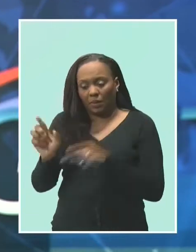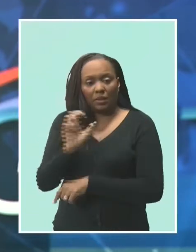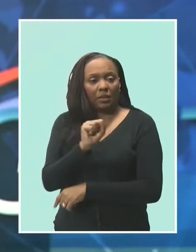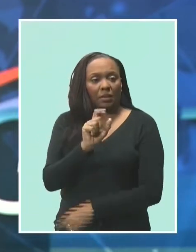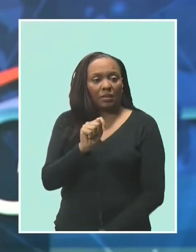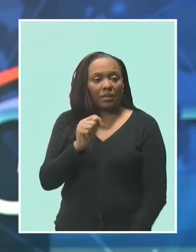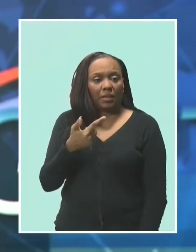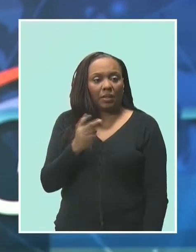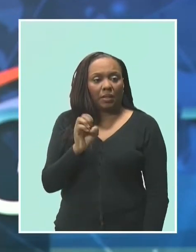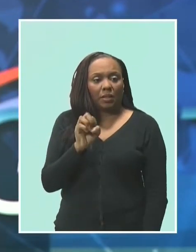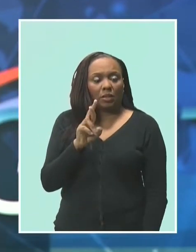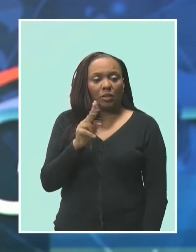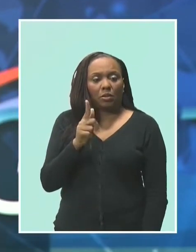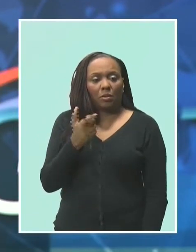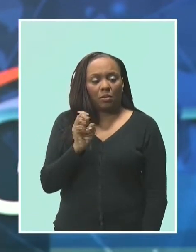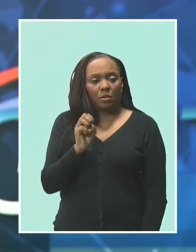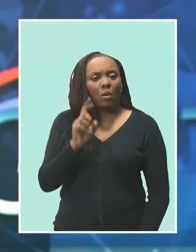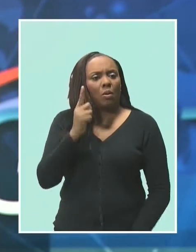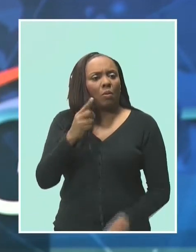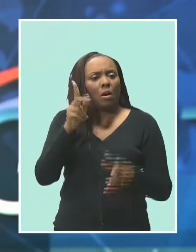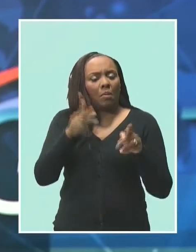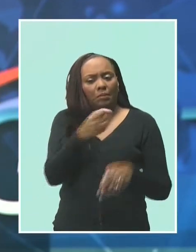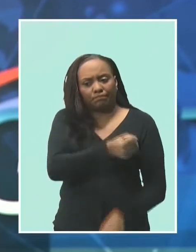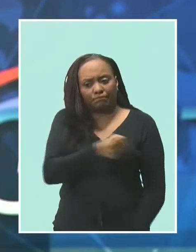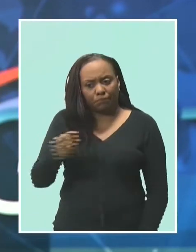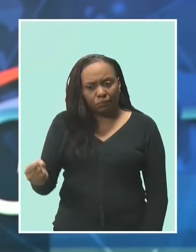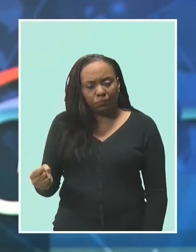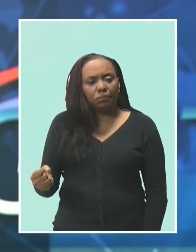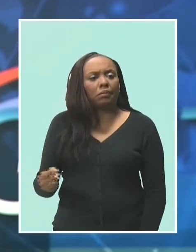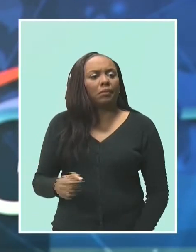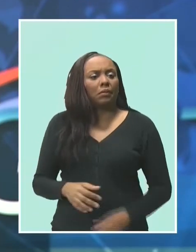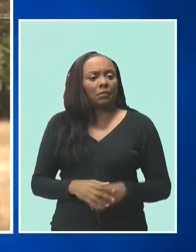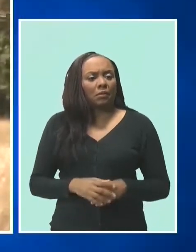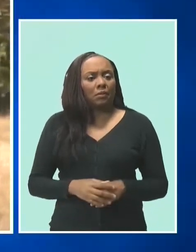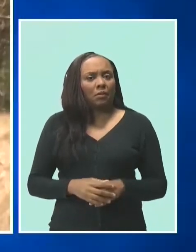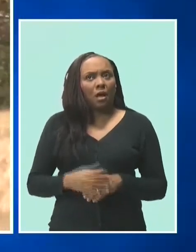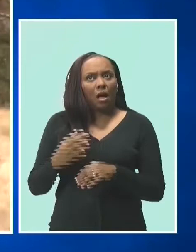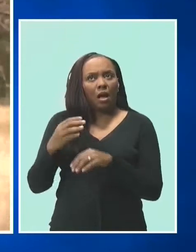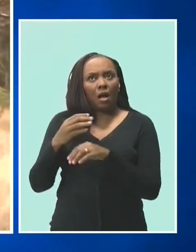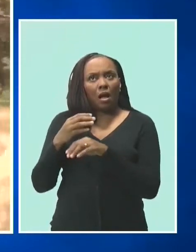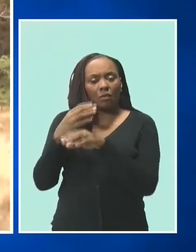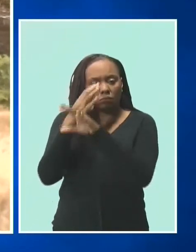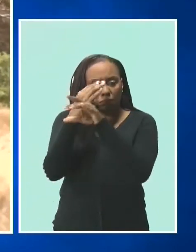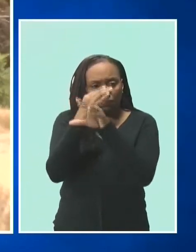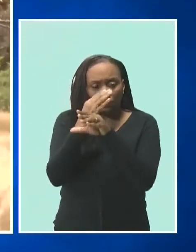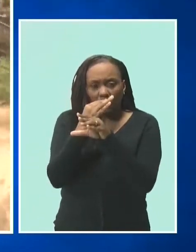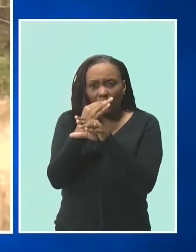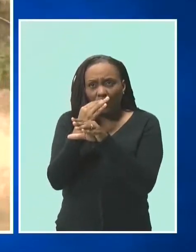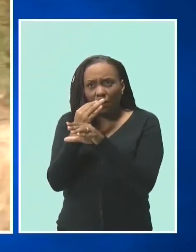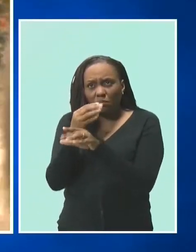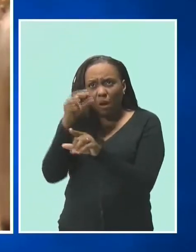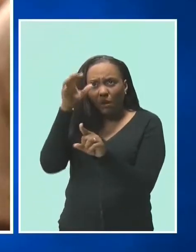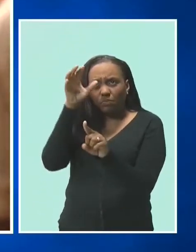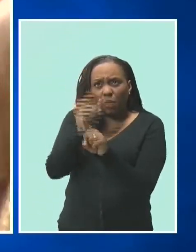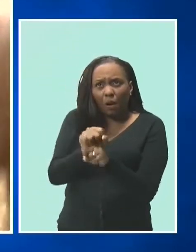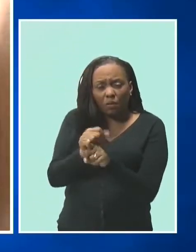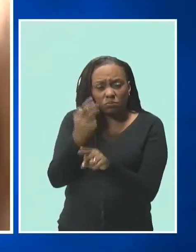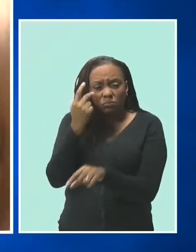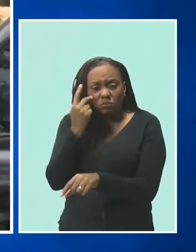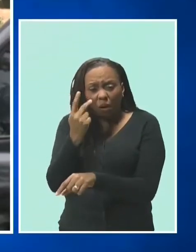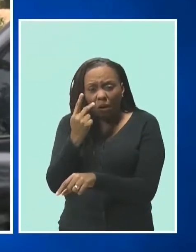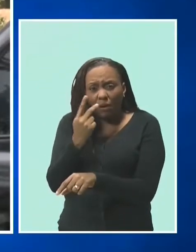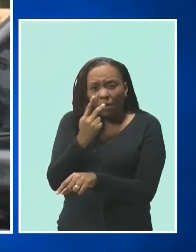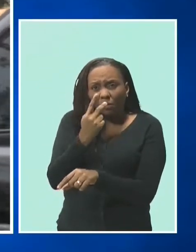in at least one person being taken into custody. Our videographer, Chris Wood, was just in time to capture the lawmen carrying out their